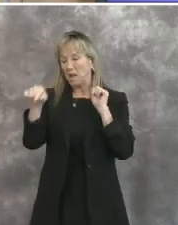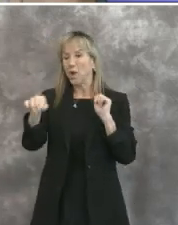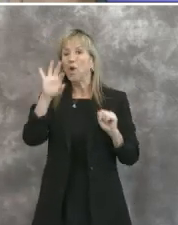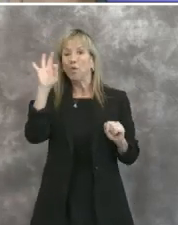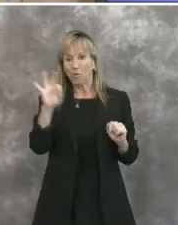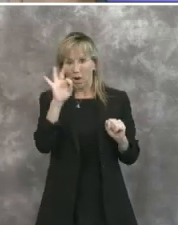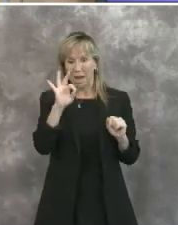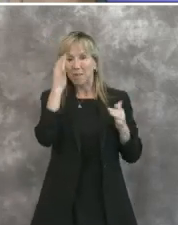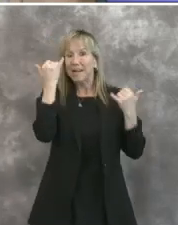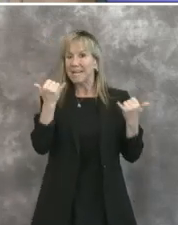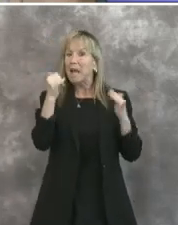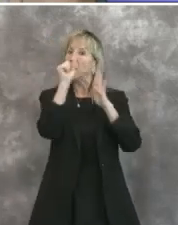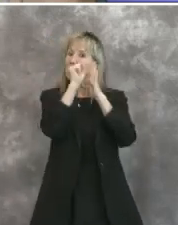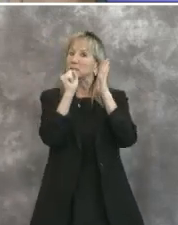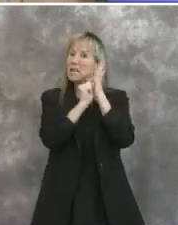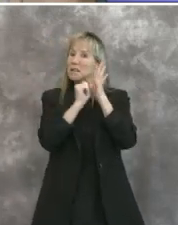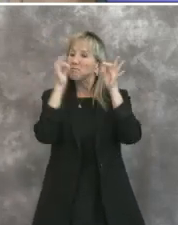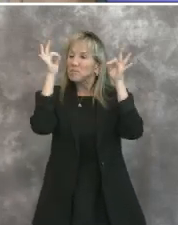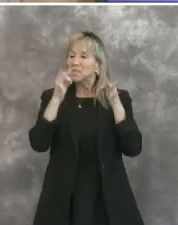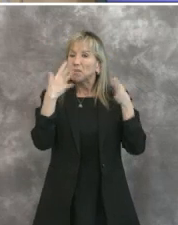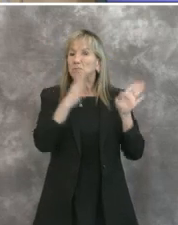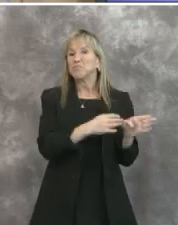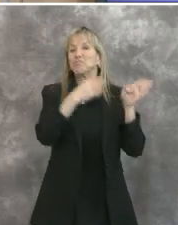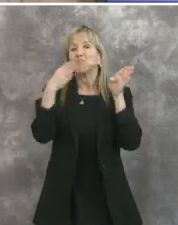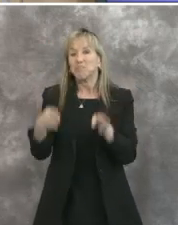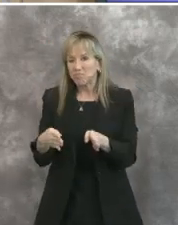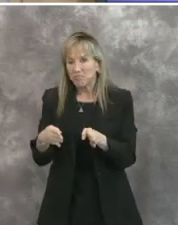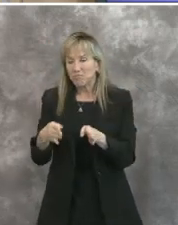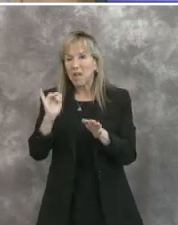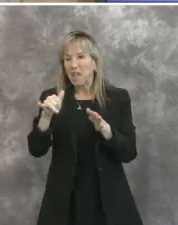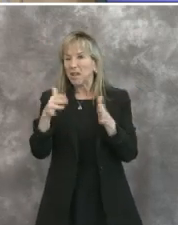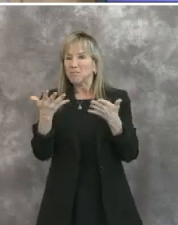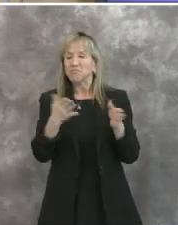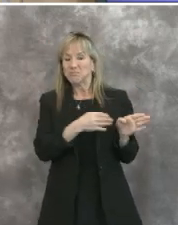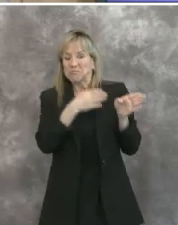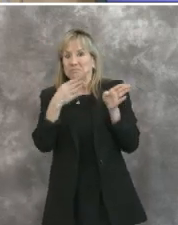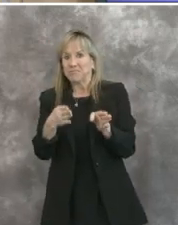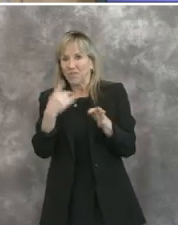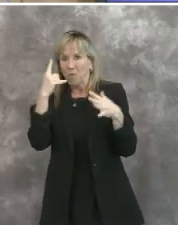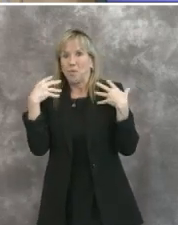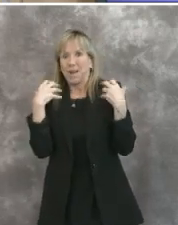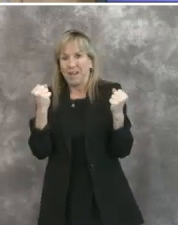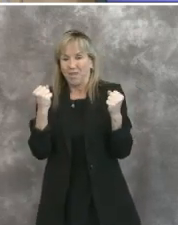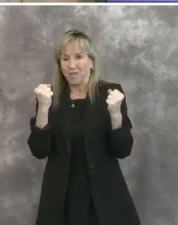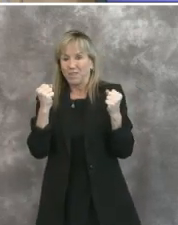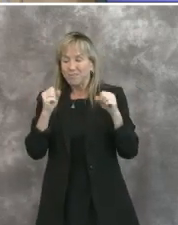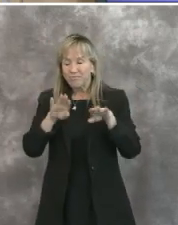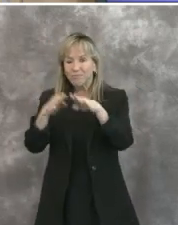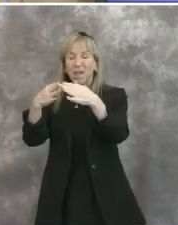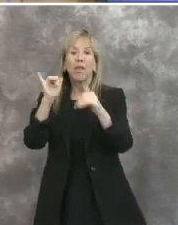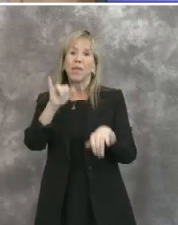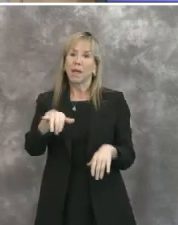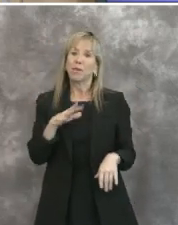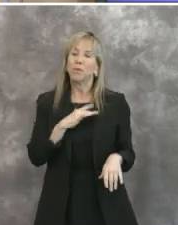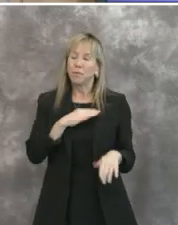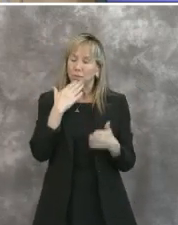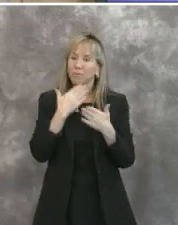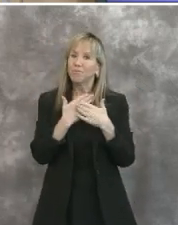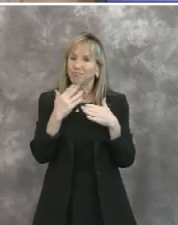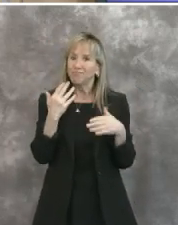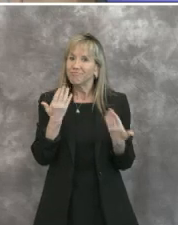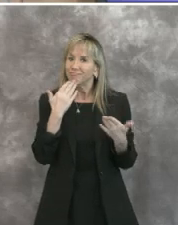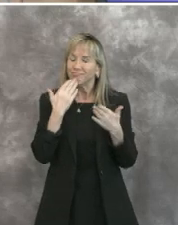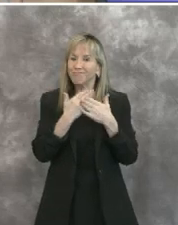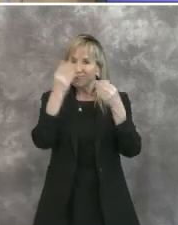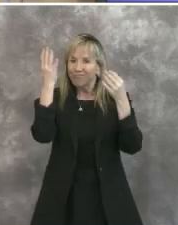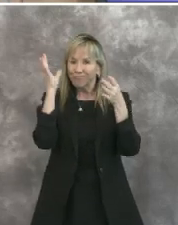the next phase of its recovery. That is truly great news. And we'll hear more about that in detail